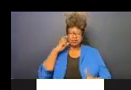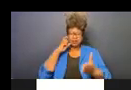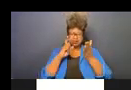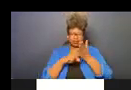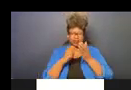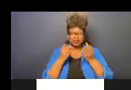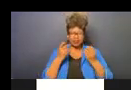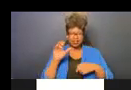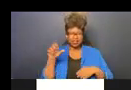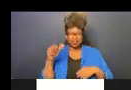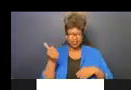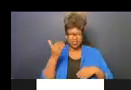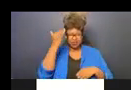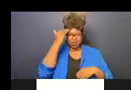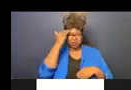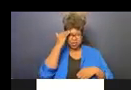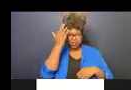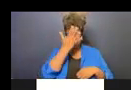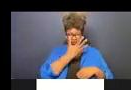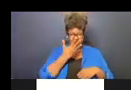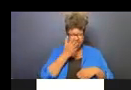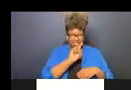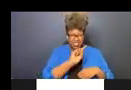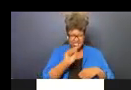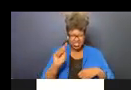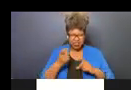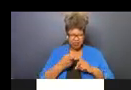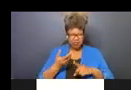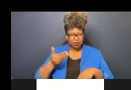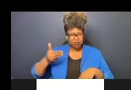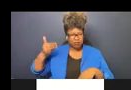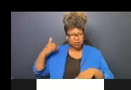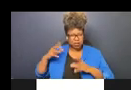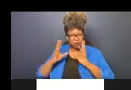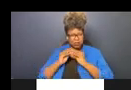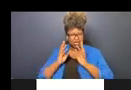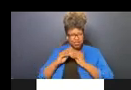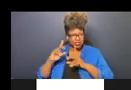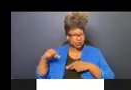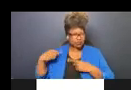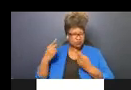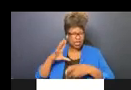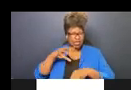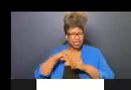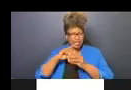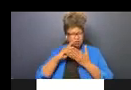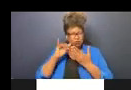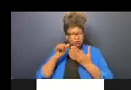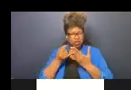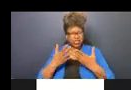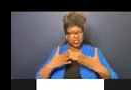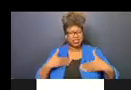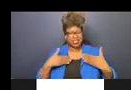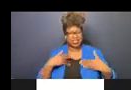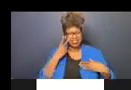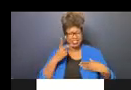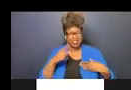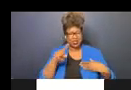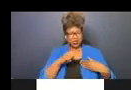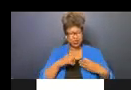familiar faces from previous meetings and who have been really engaged in the project. So very glad to see you